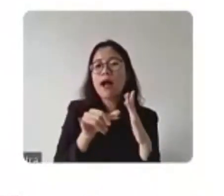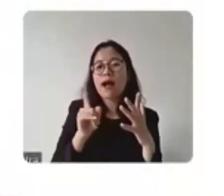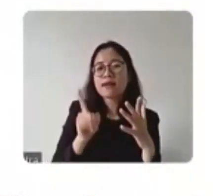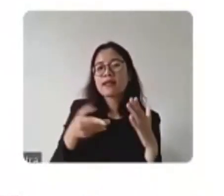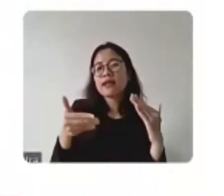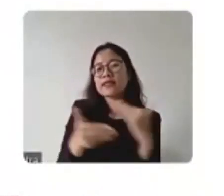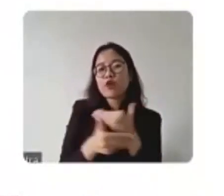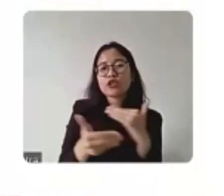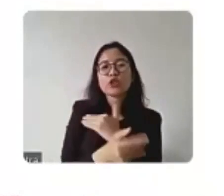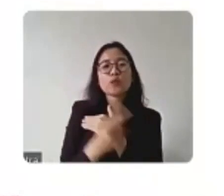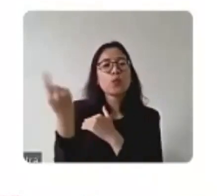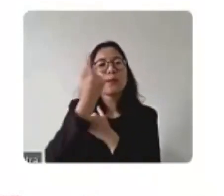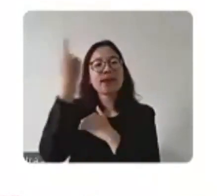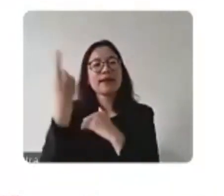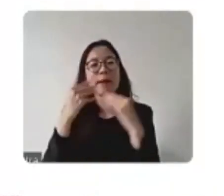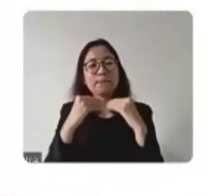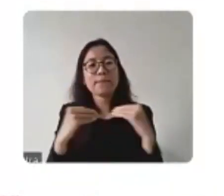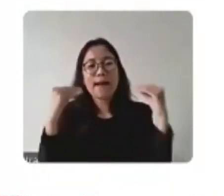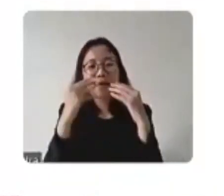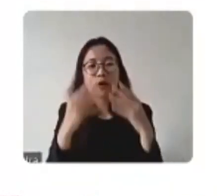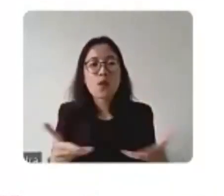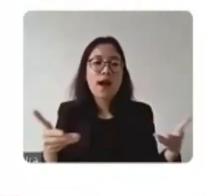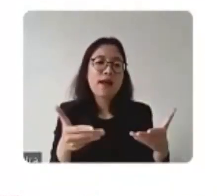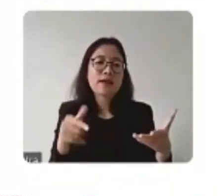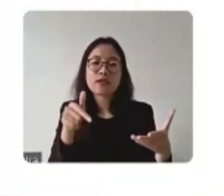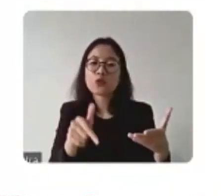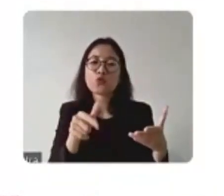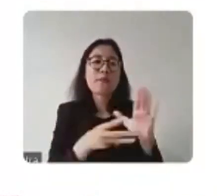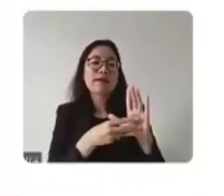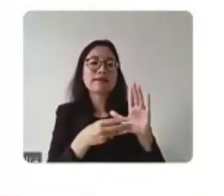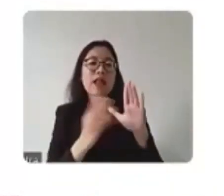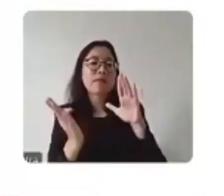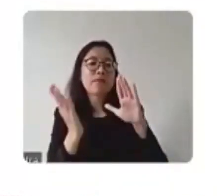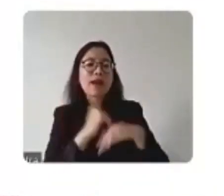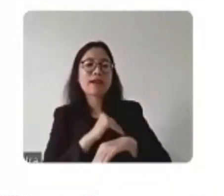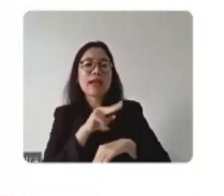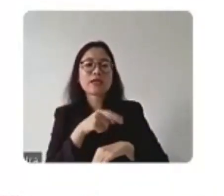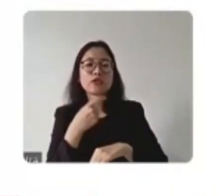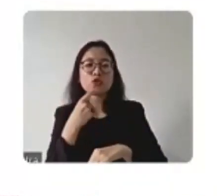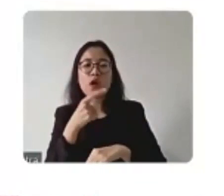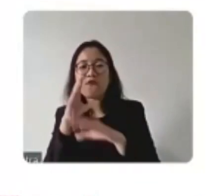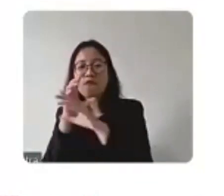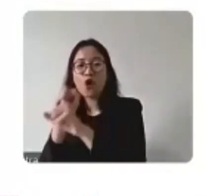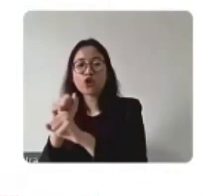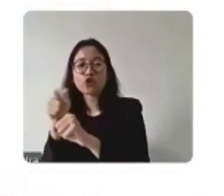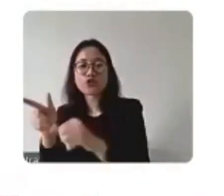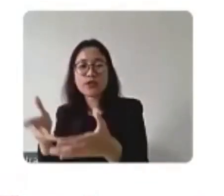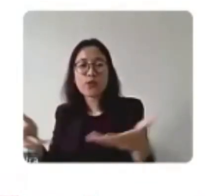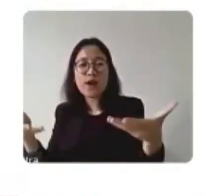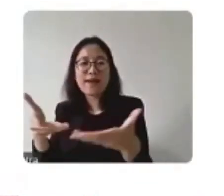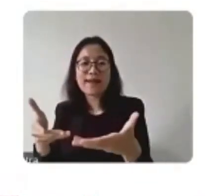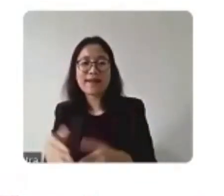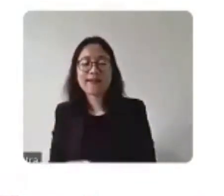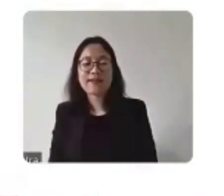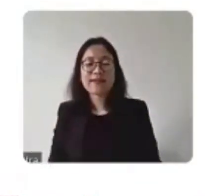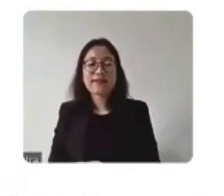get to work, get to school, and go about their daily life. Similarly, I think if we're thinking about